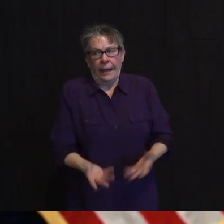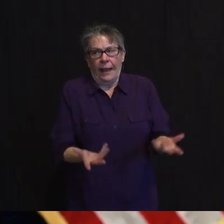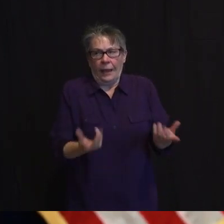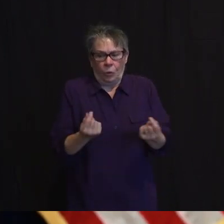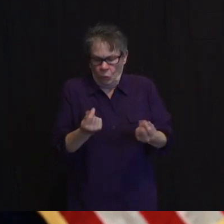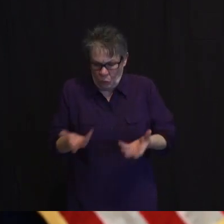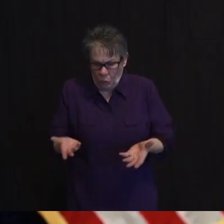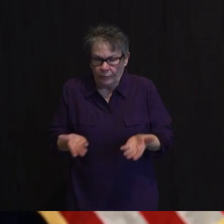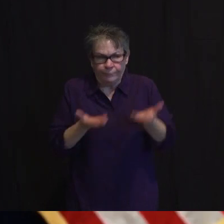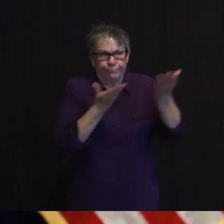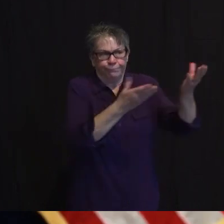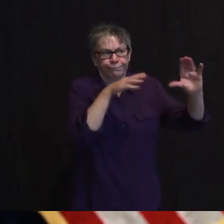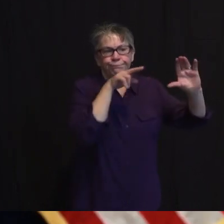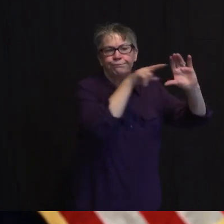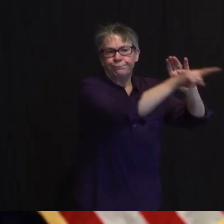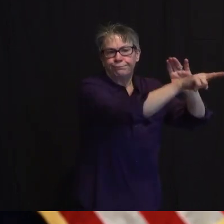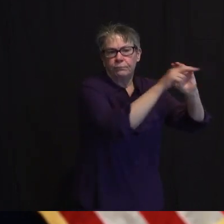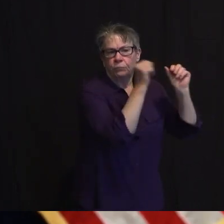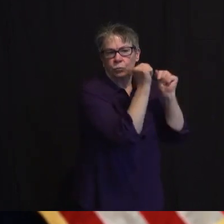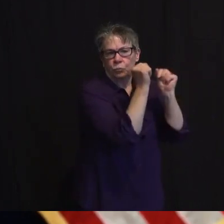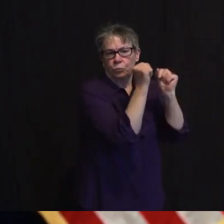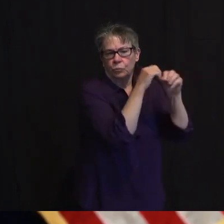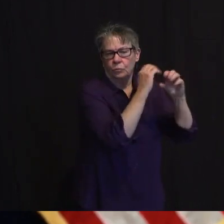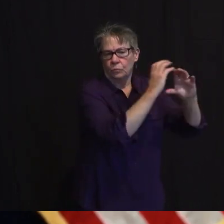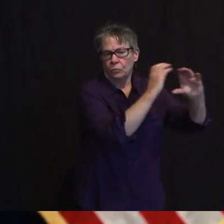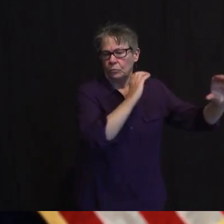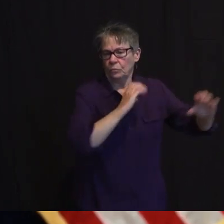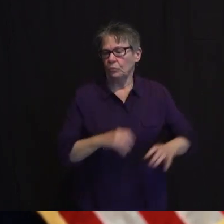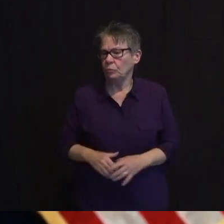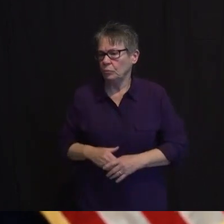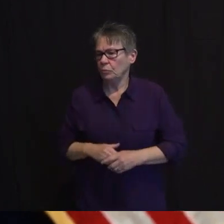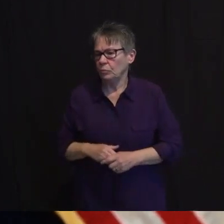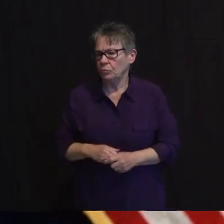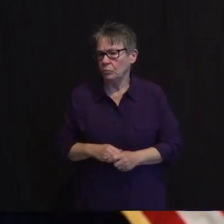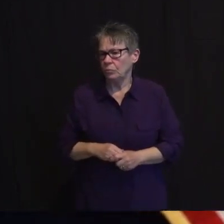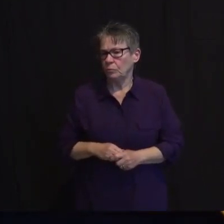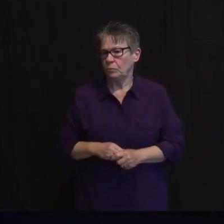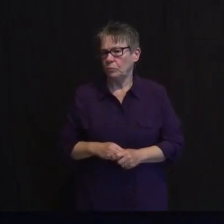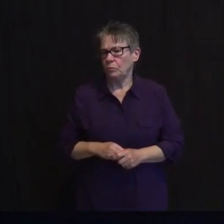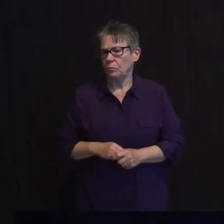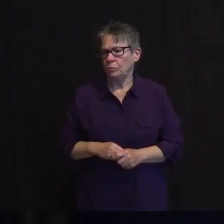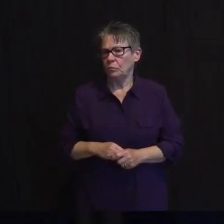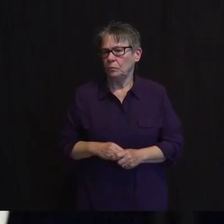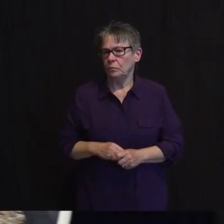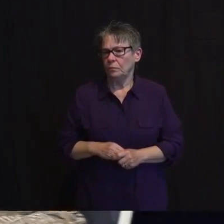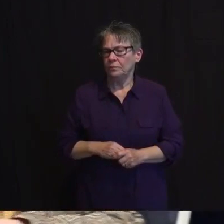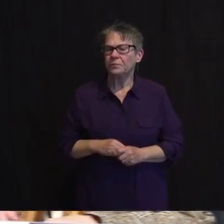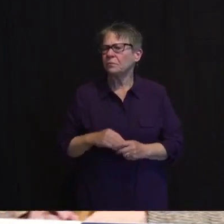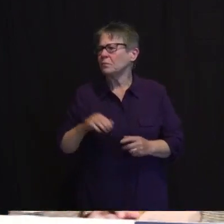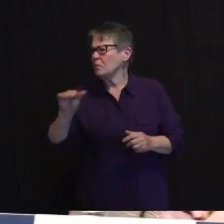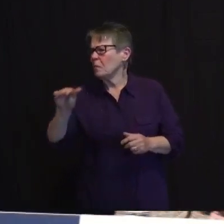all considerations and all eventualities. Judy, do you mind jumping in on these? Sure. First, on the